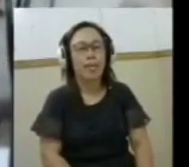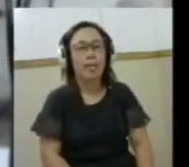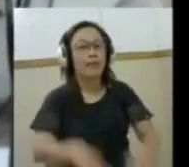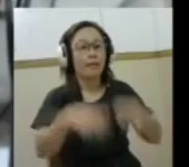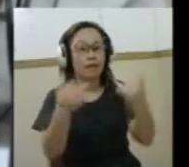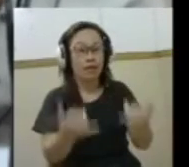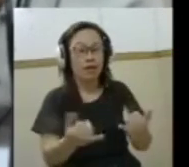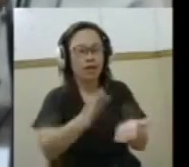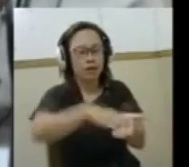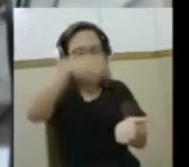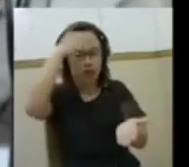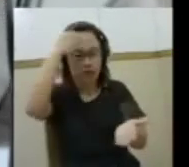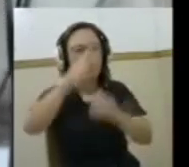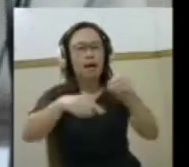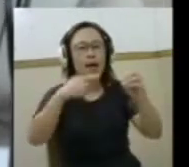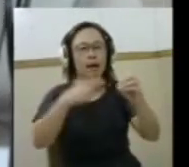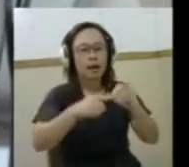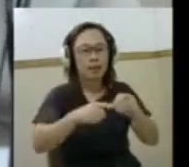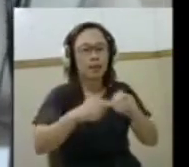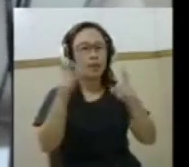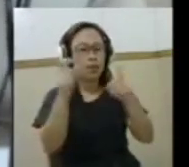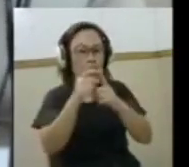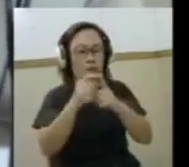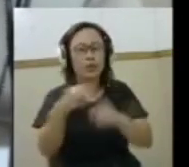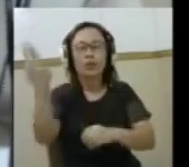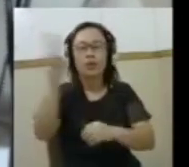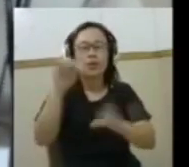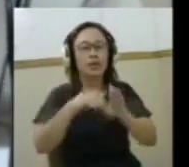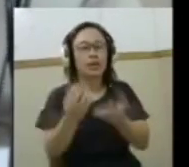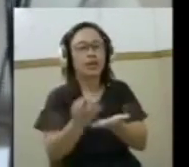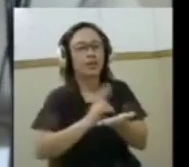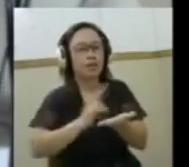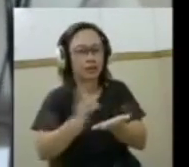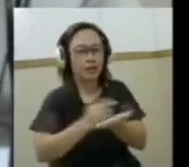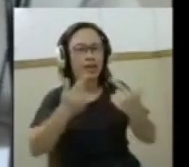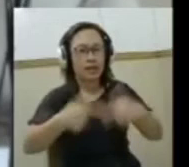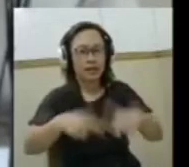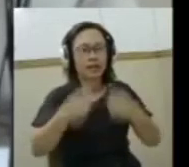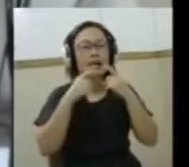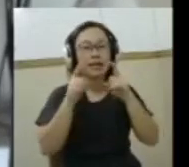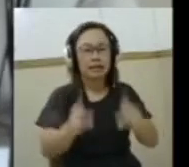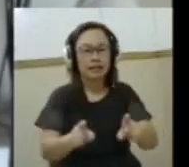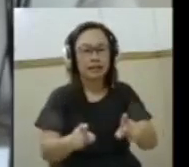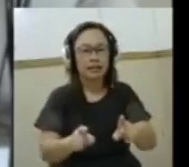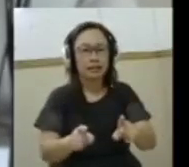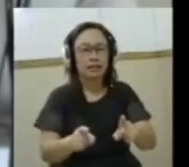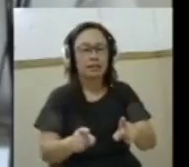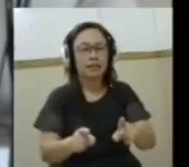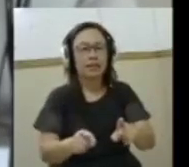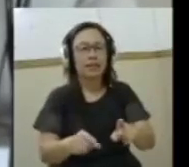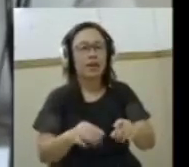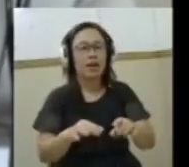Now that you have learned about the technical terms used in research, let us answer the make a